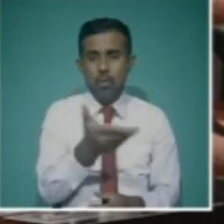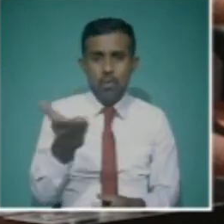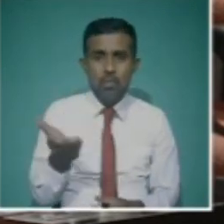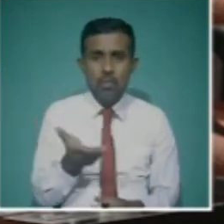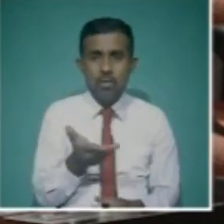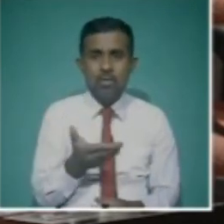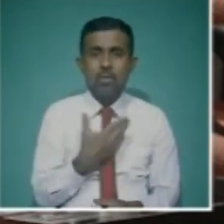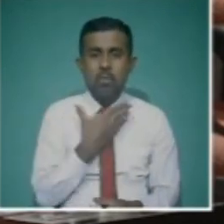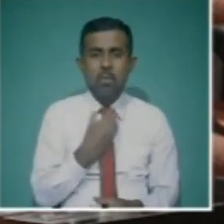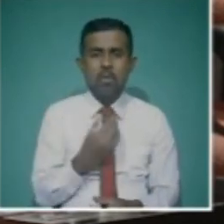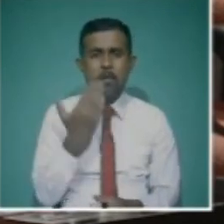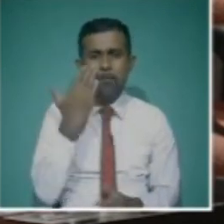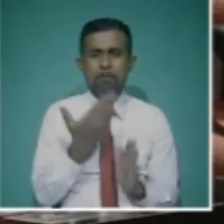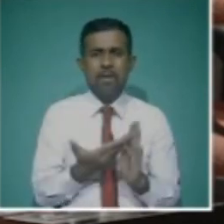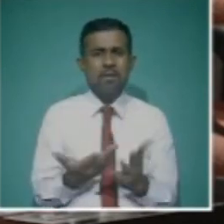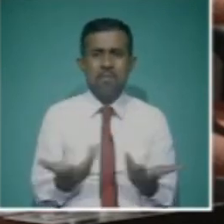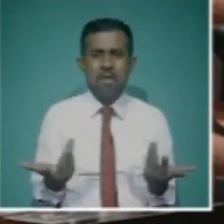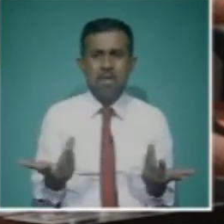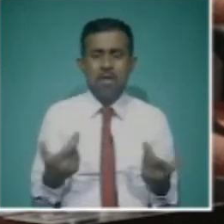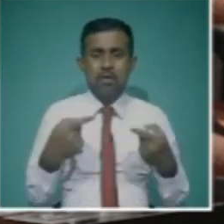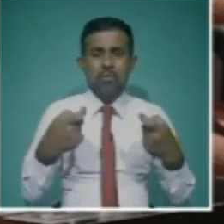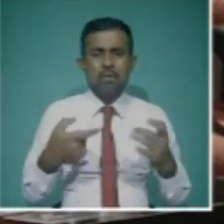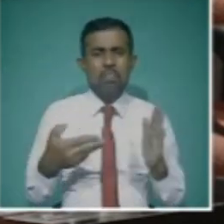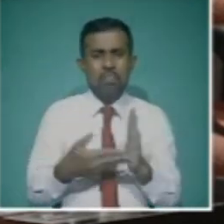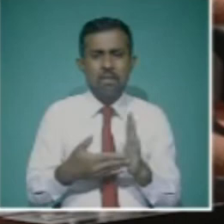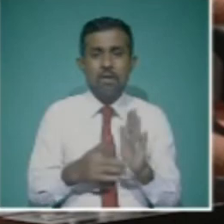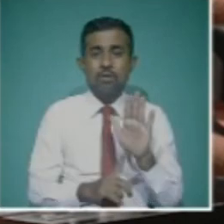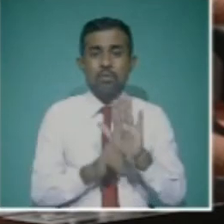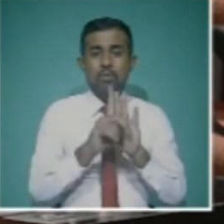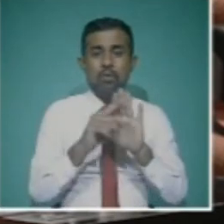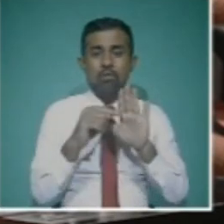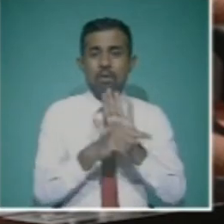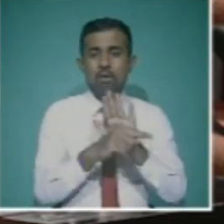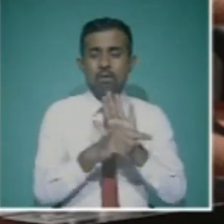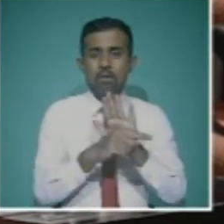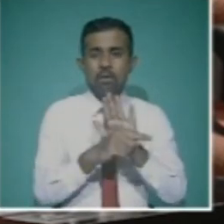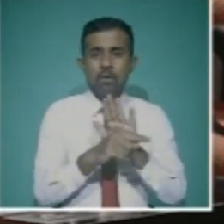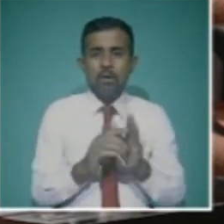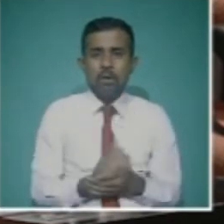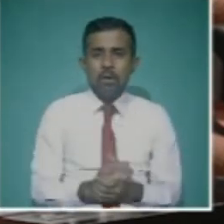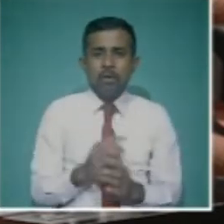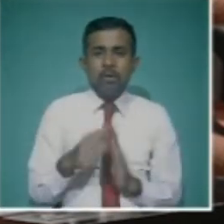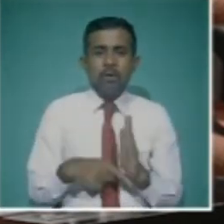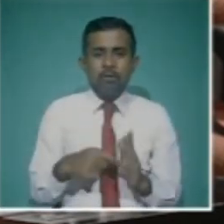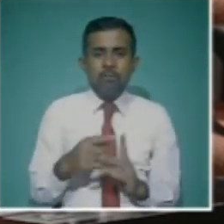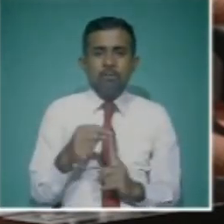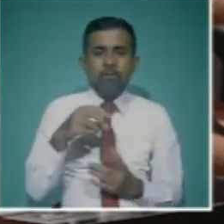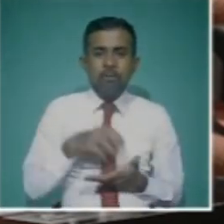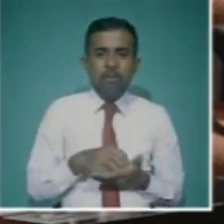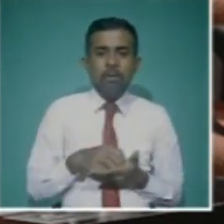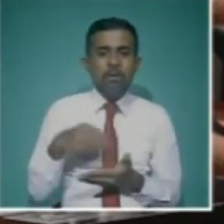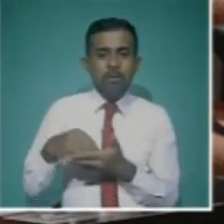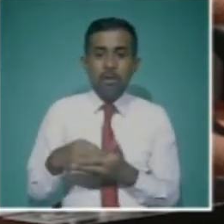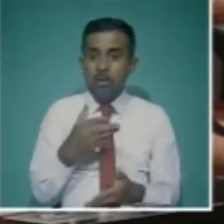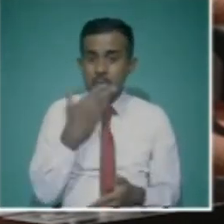that war-affected Northeast can be treated on an equal footing with the rest of the country. So we